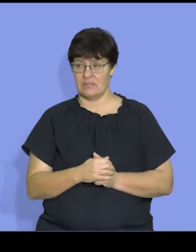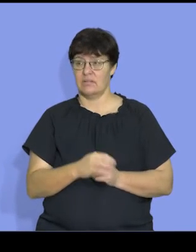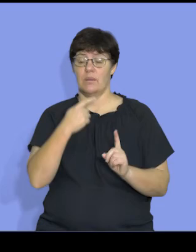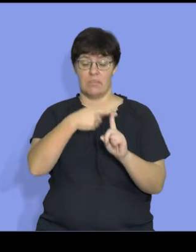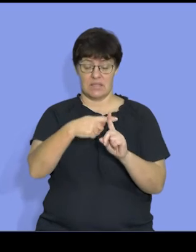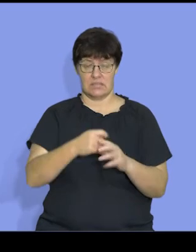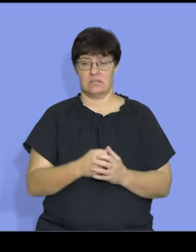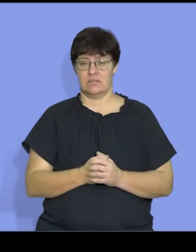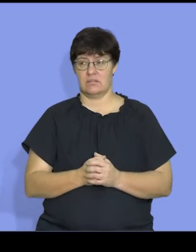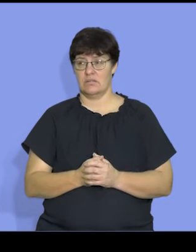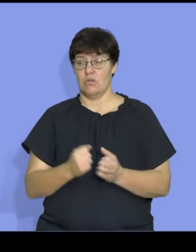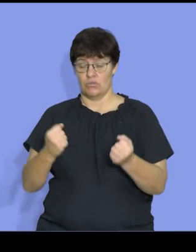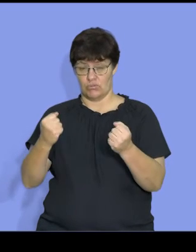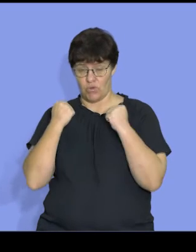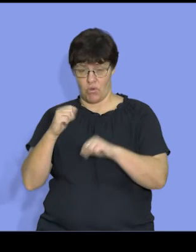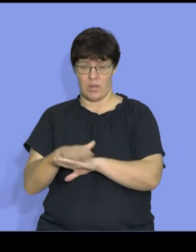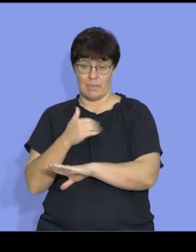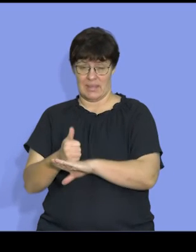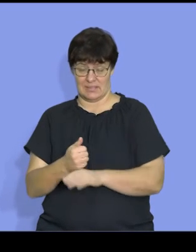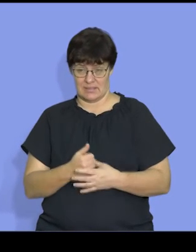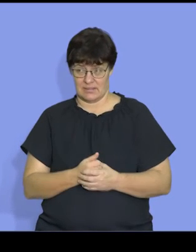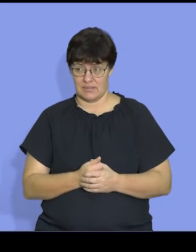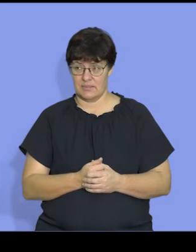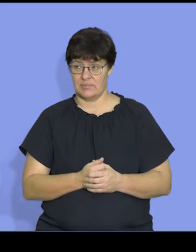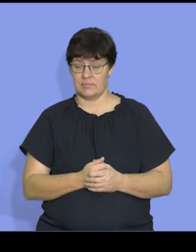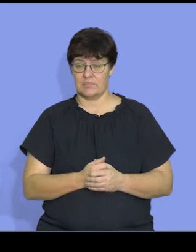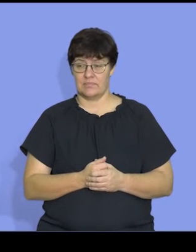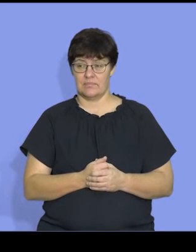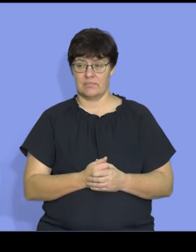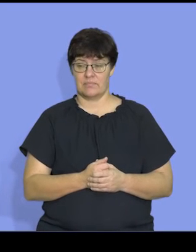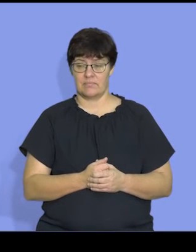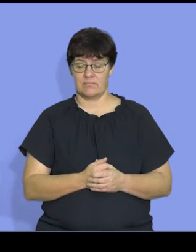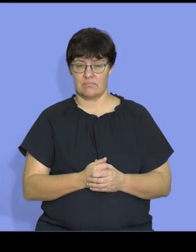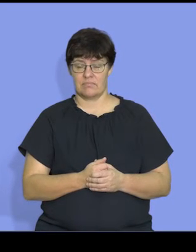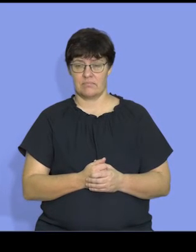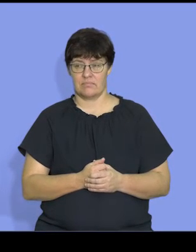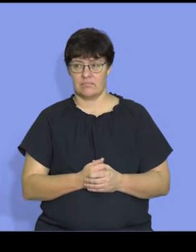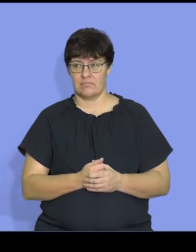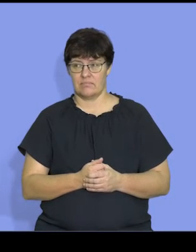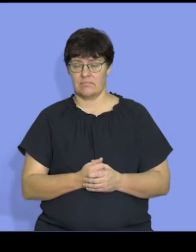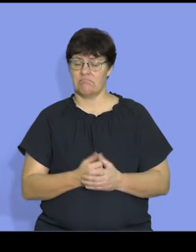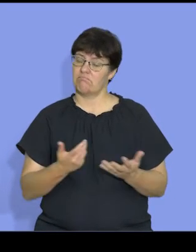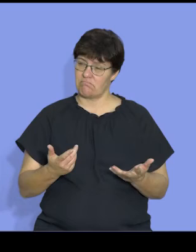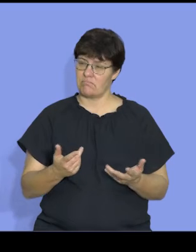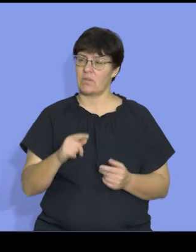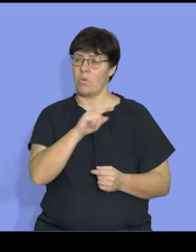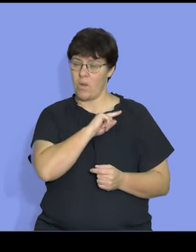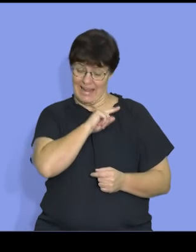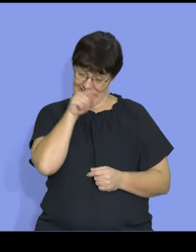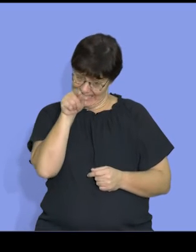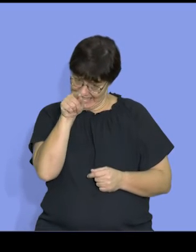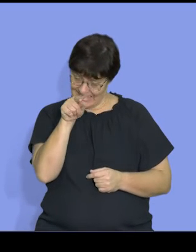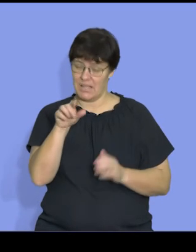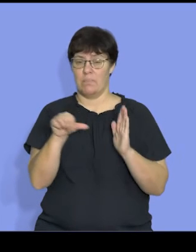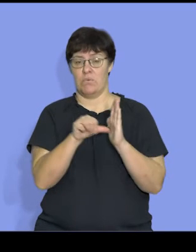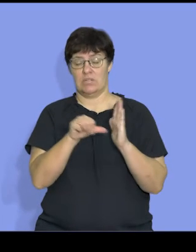plus strong base, okay? Type of an acid-base reaction, because this is what is important